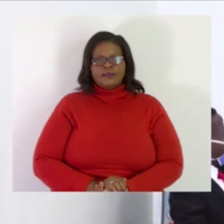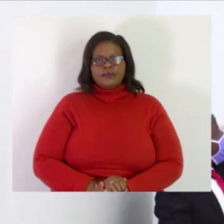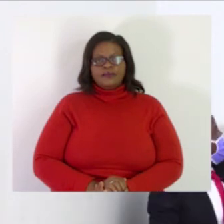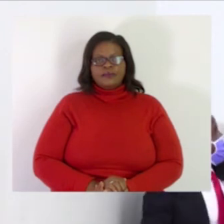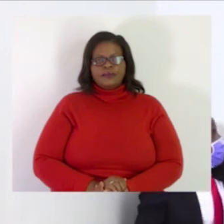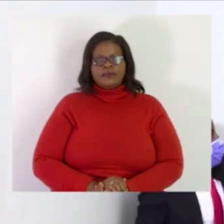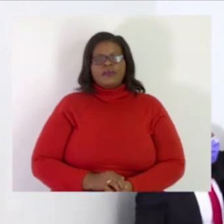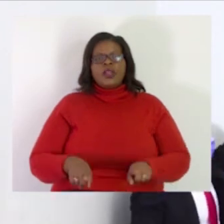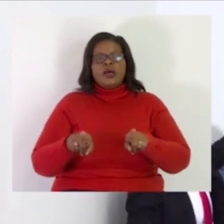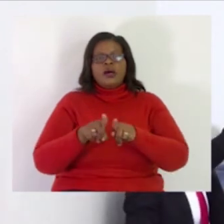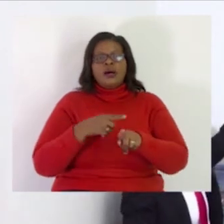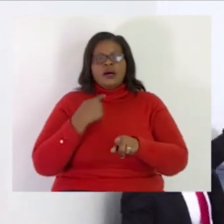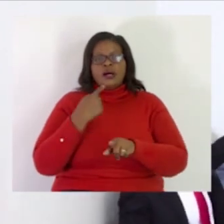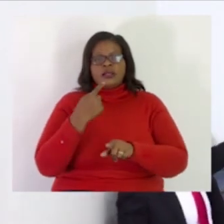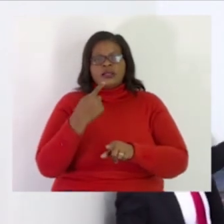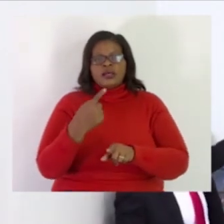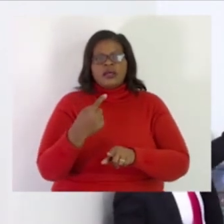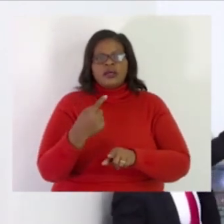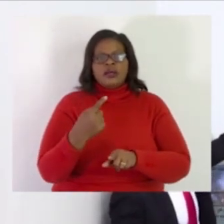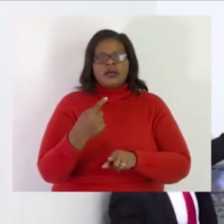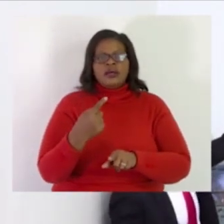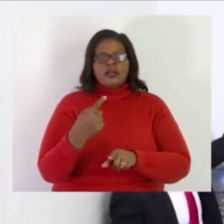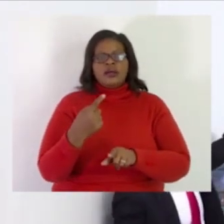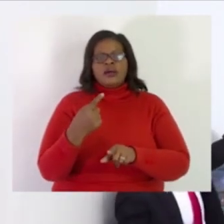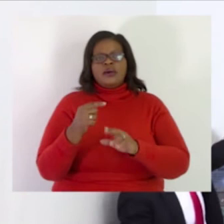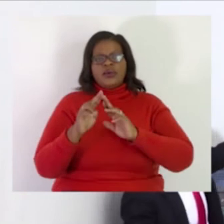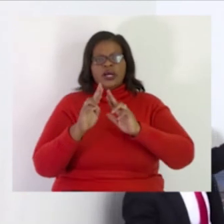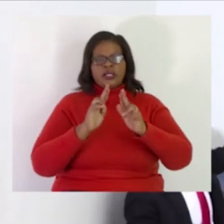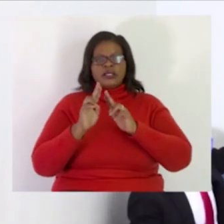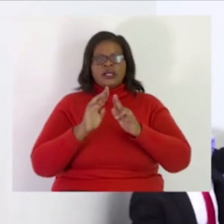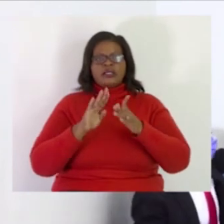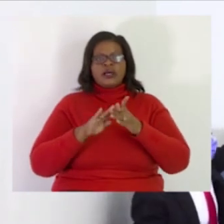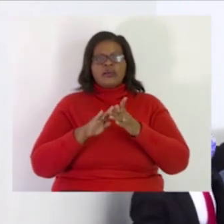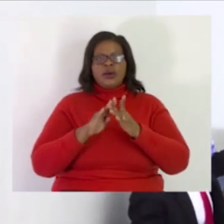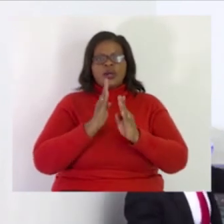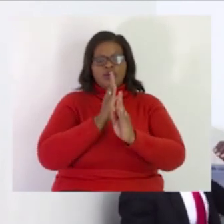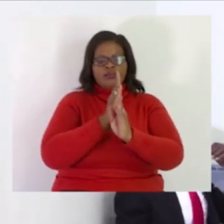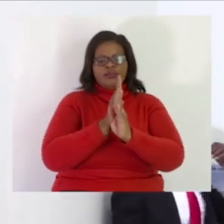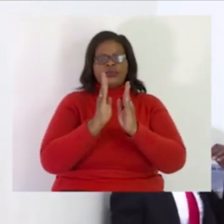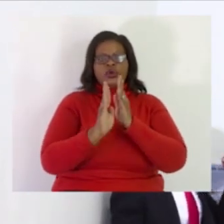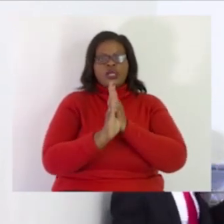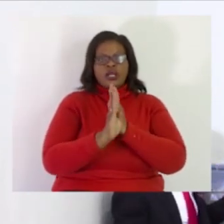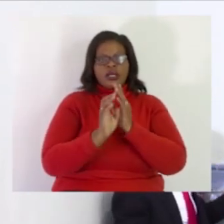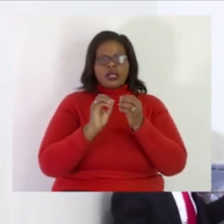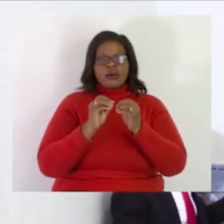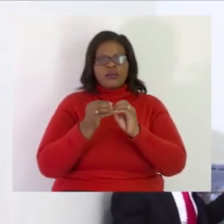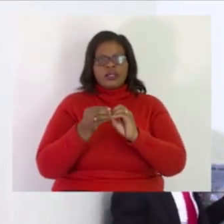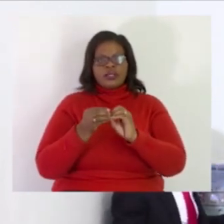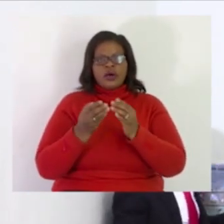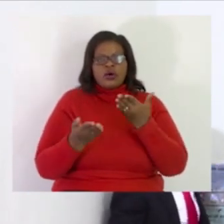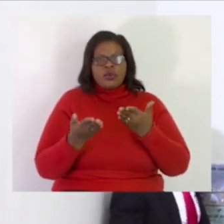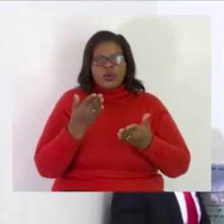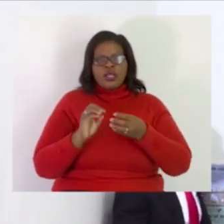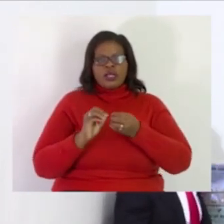As I said, we have to cover 3 objectives, whereby there is ordering numbers, comparing